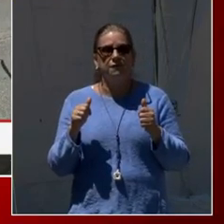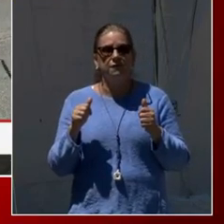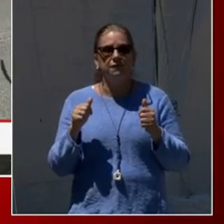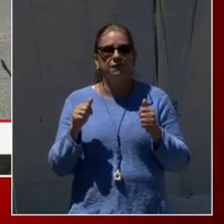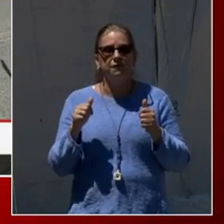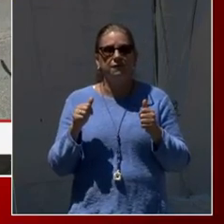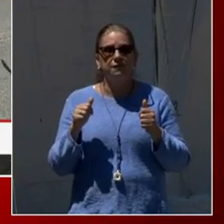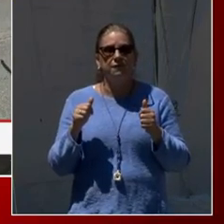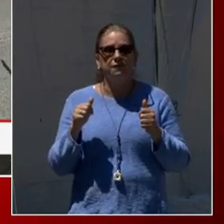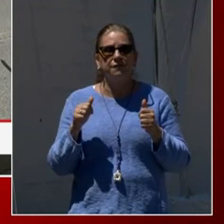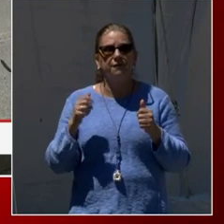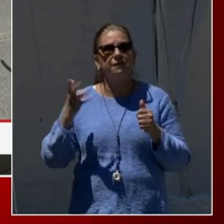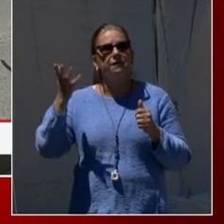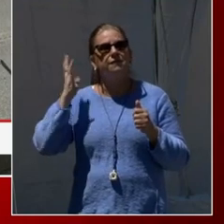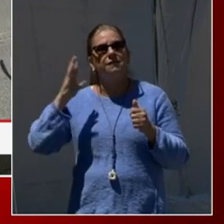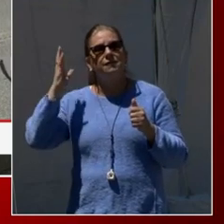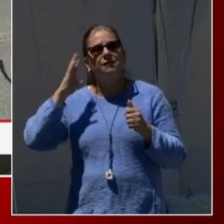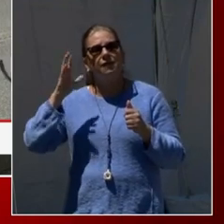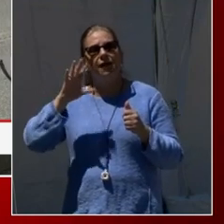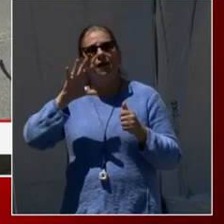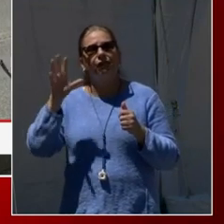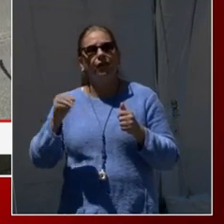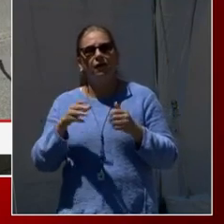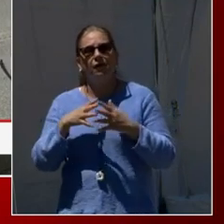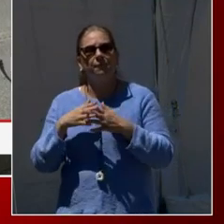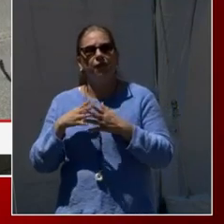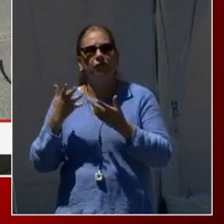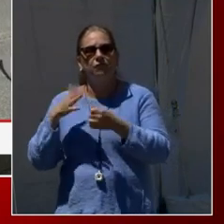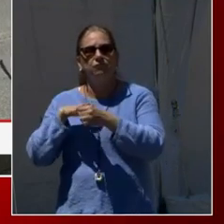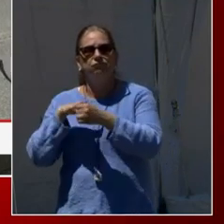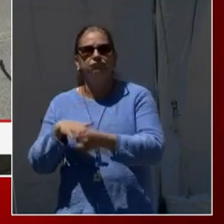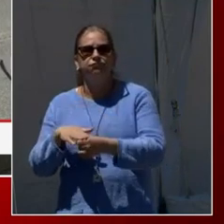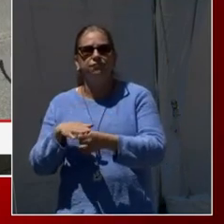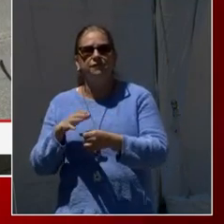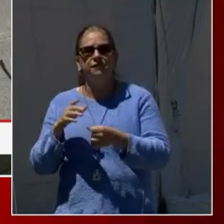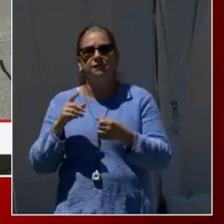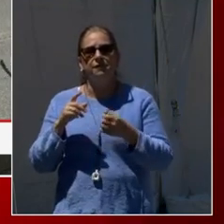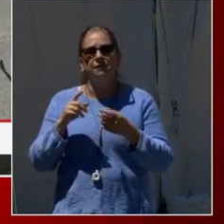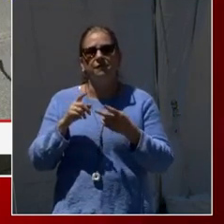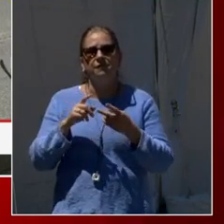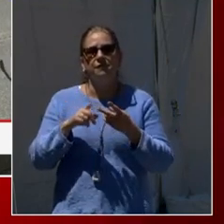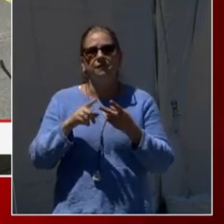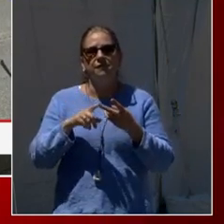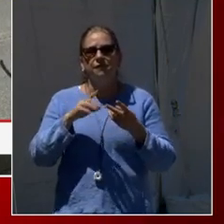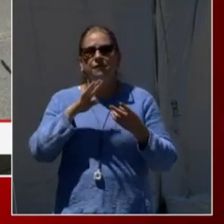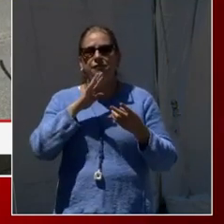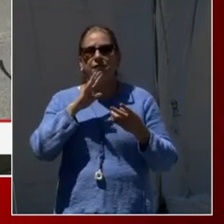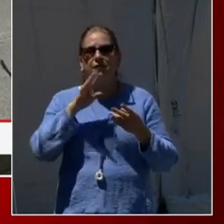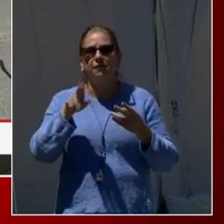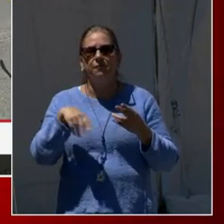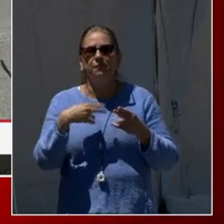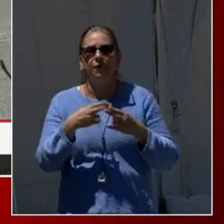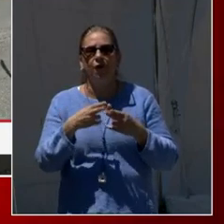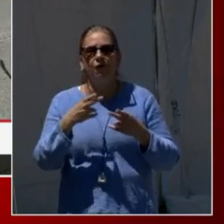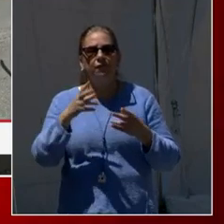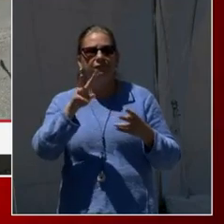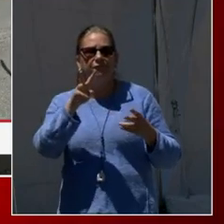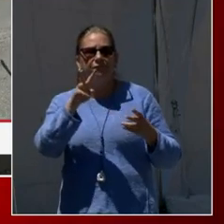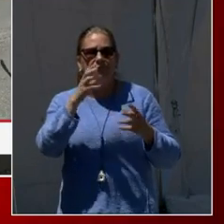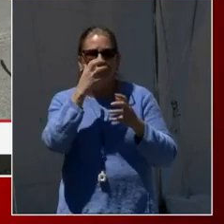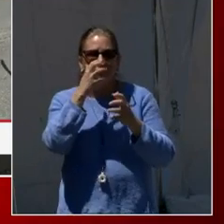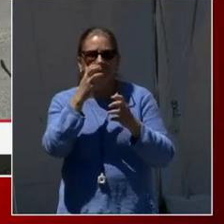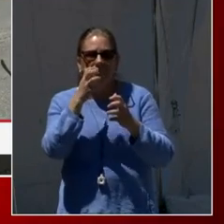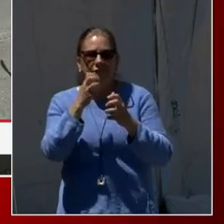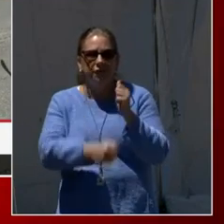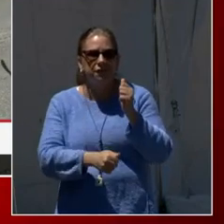terrorized in this country, talking about looting and shooting and the release of vicious dogs. And I'll leave it at that. I think that type